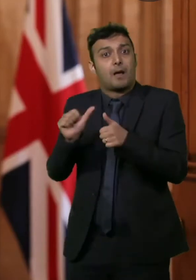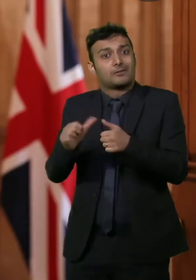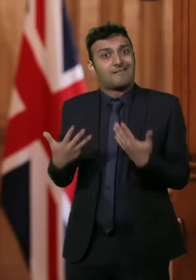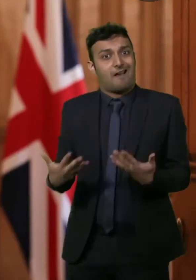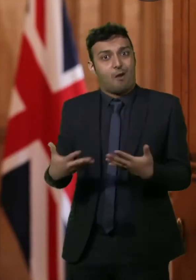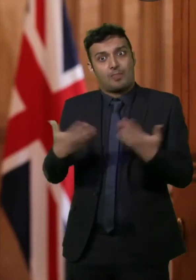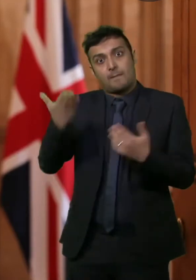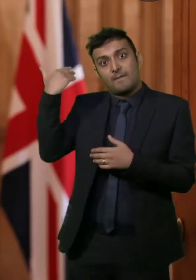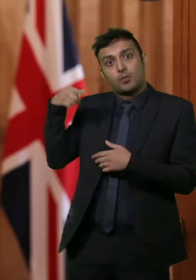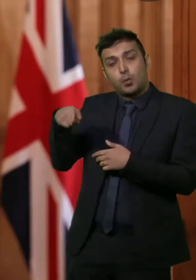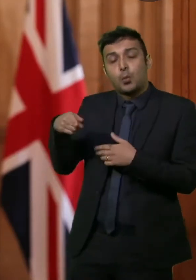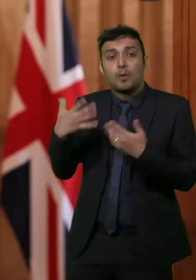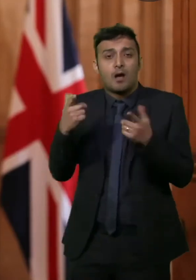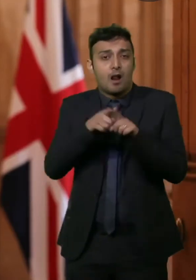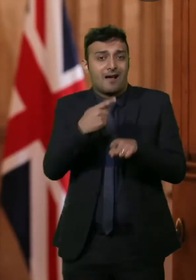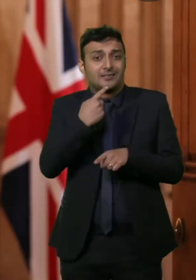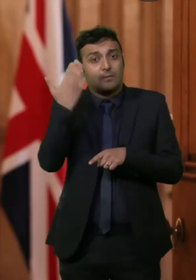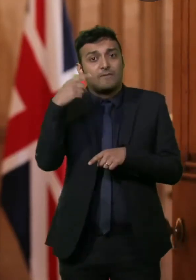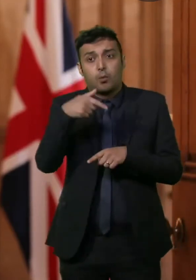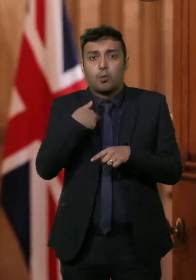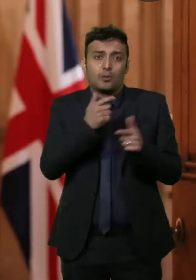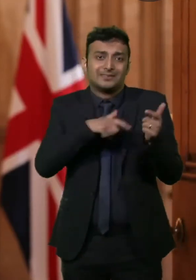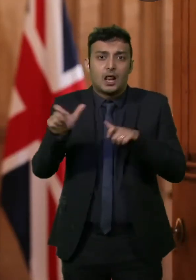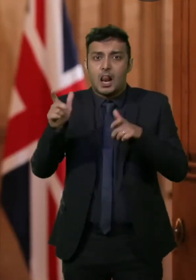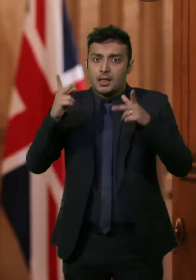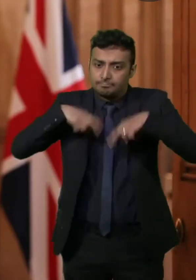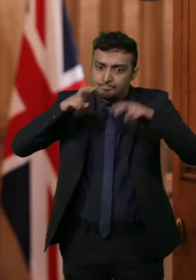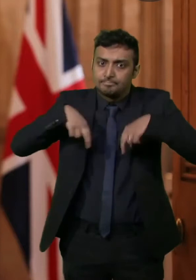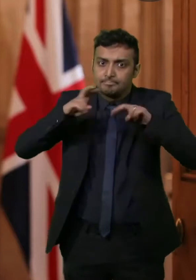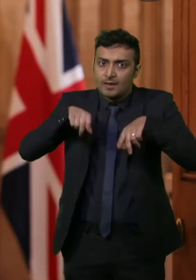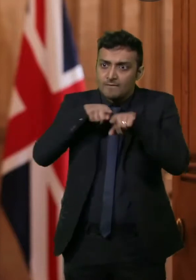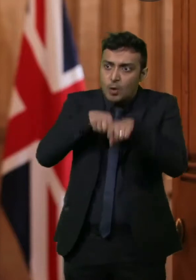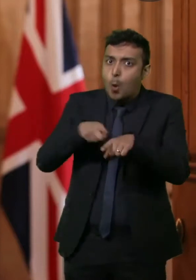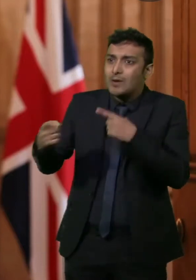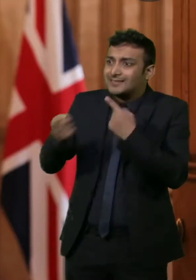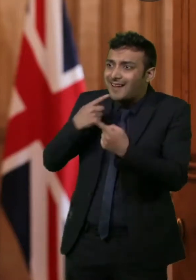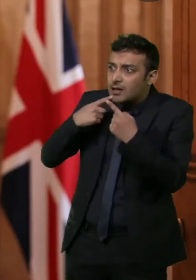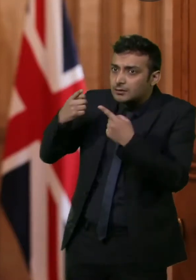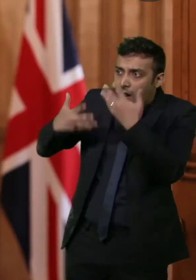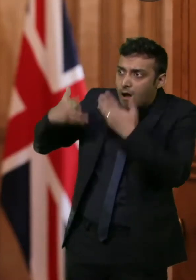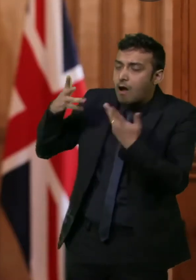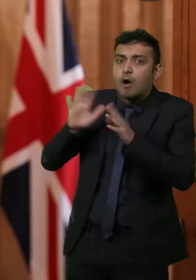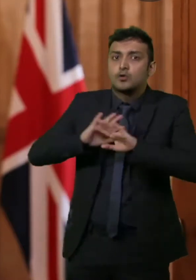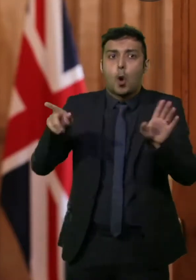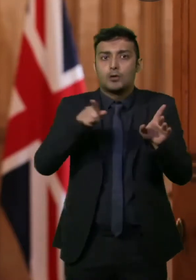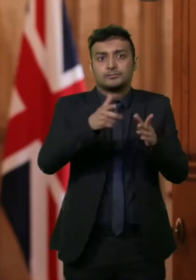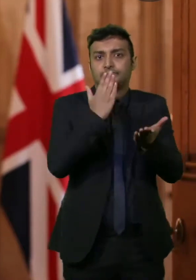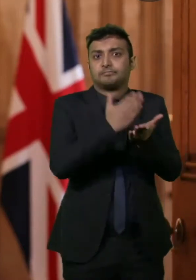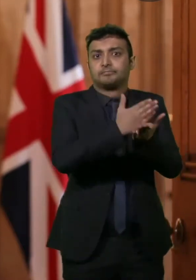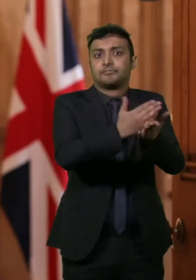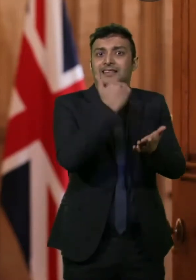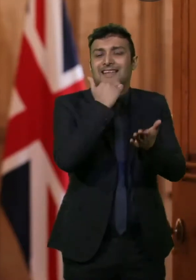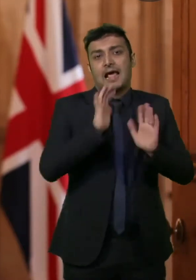driven by data and not dates. And as we approach the next steps, April the 12th, May the